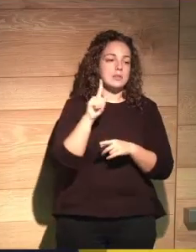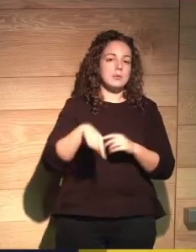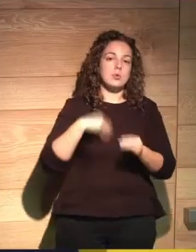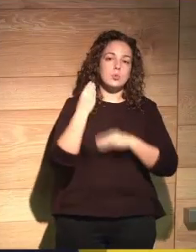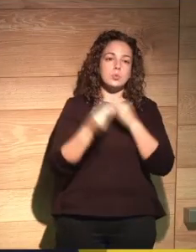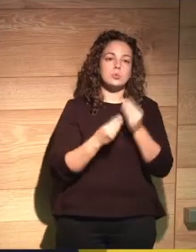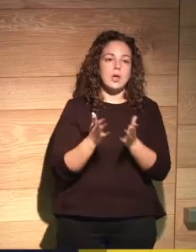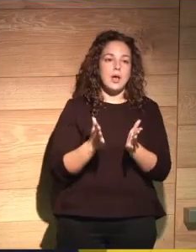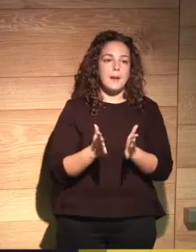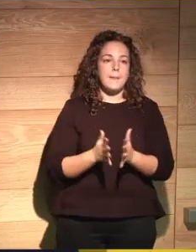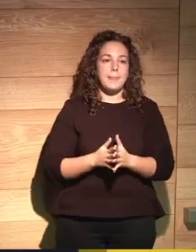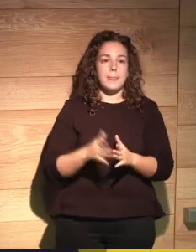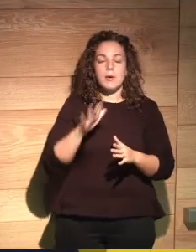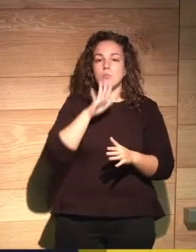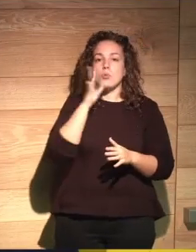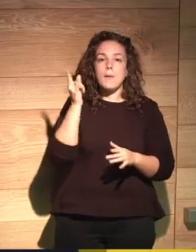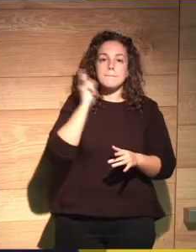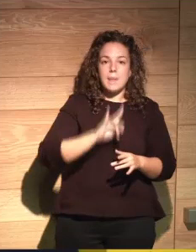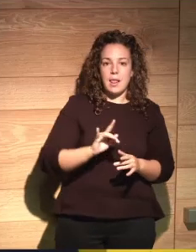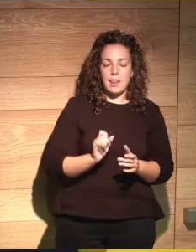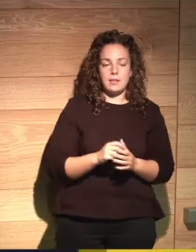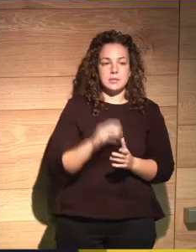maybe neutral or even negative.